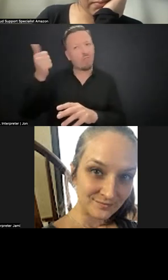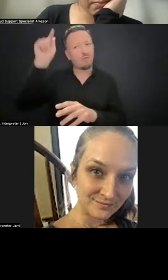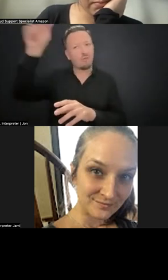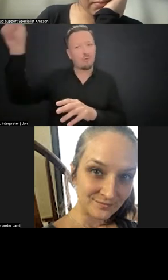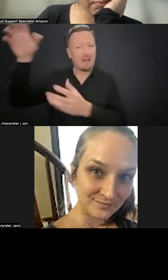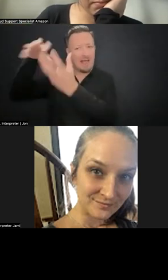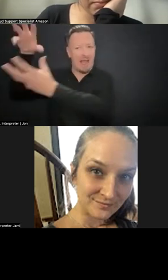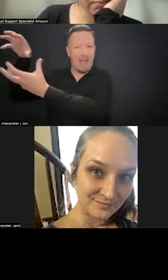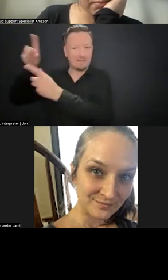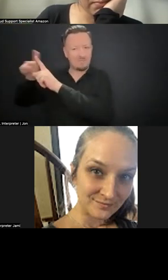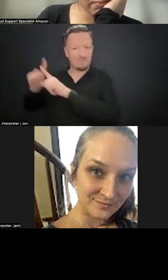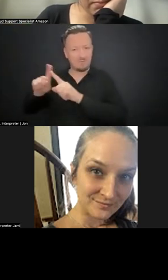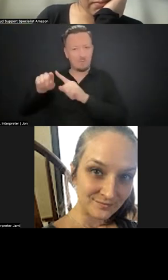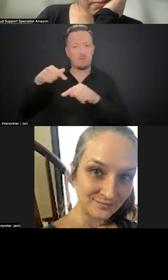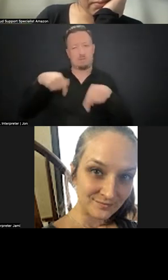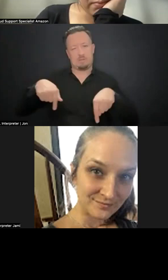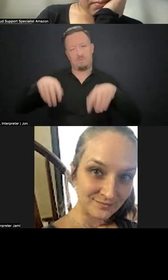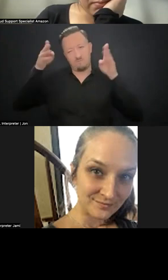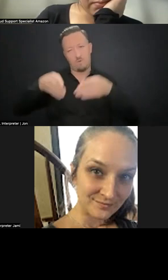model, infrastructure